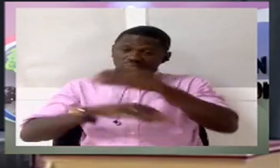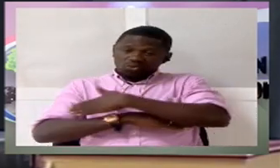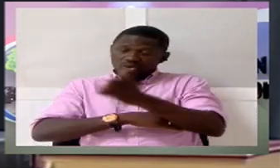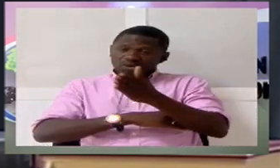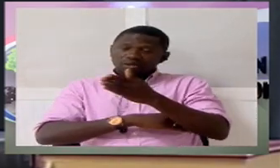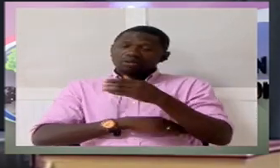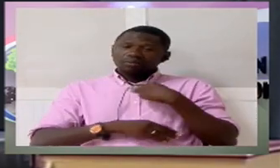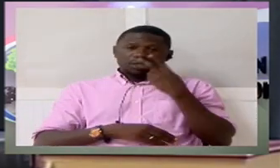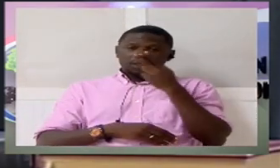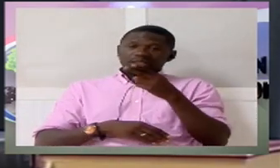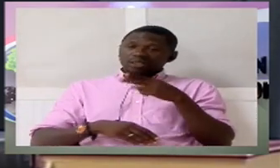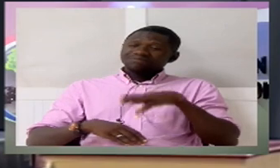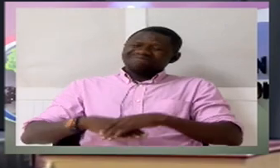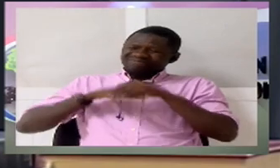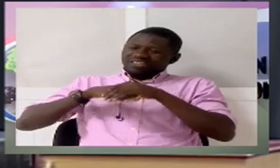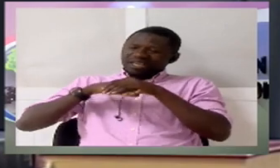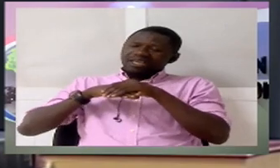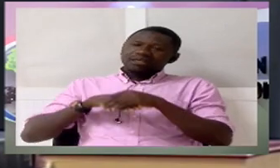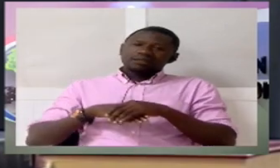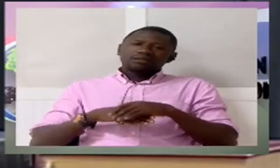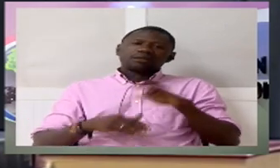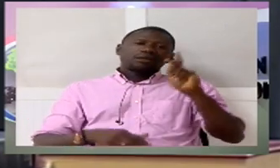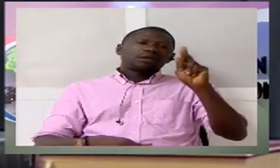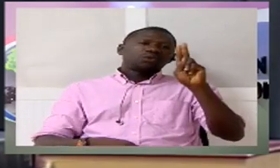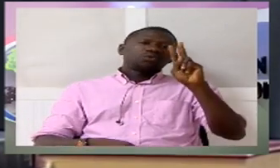konjira. I saw one of Baba's tight friends called Kuru Konjira.